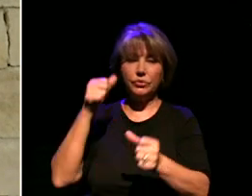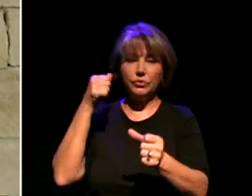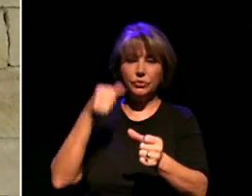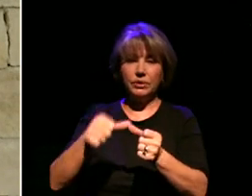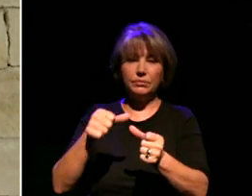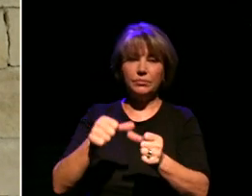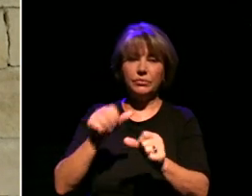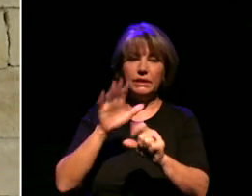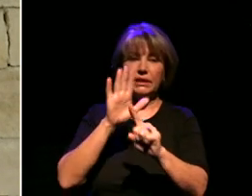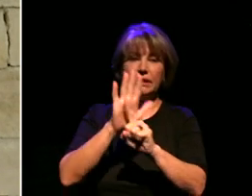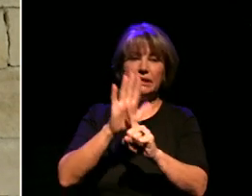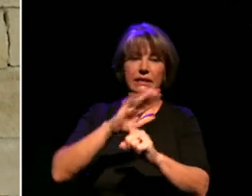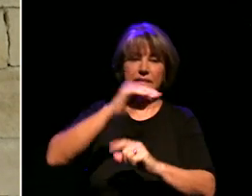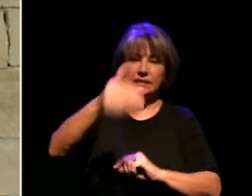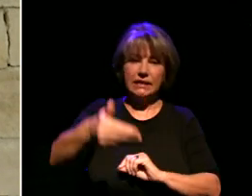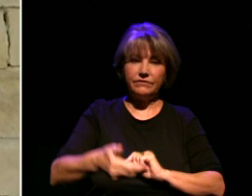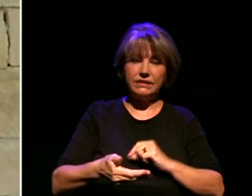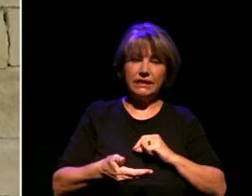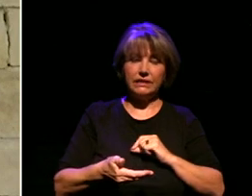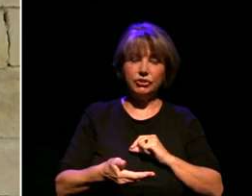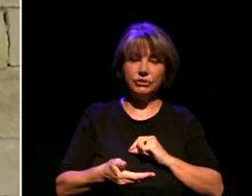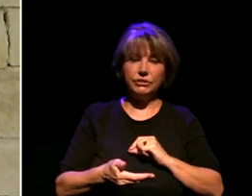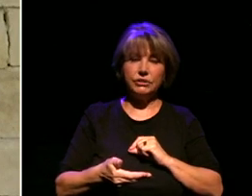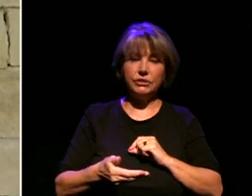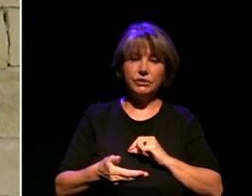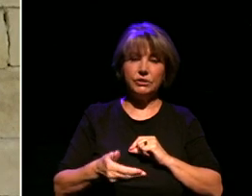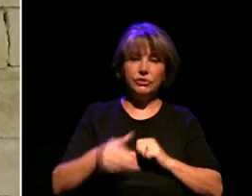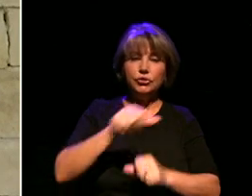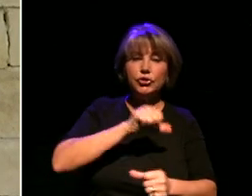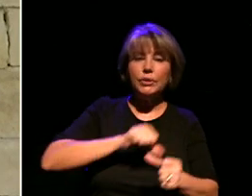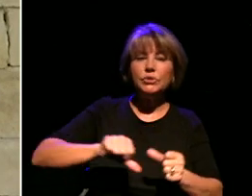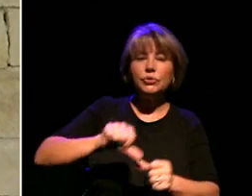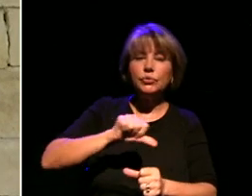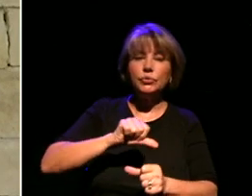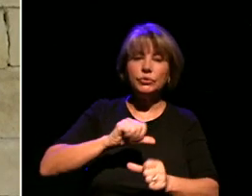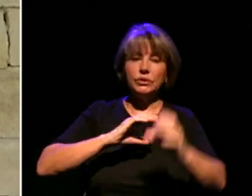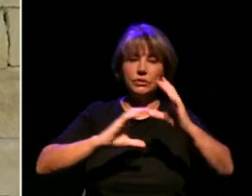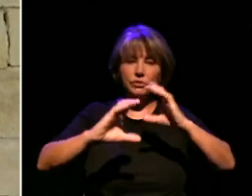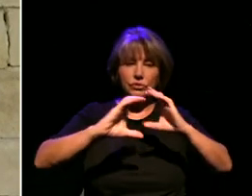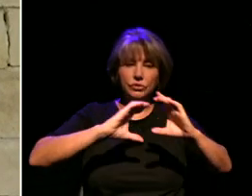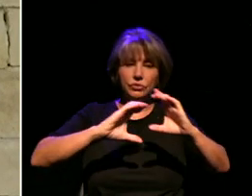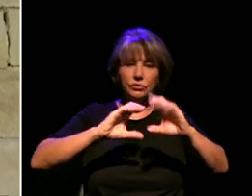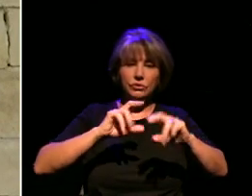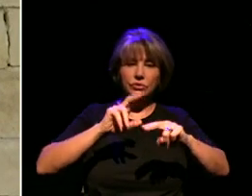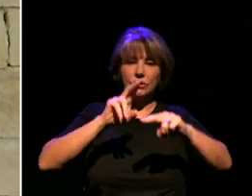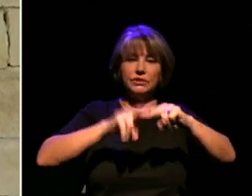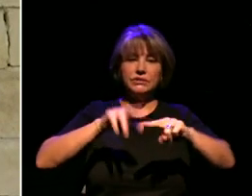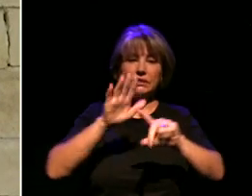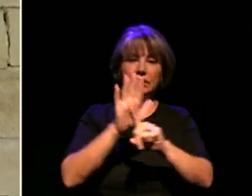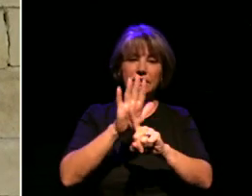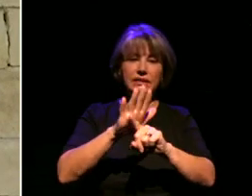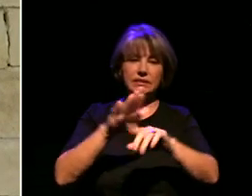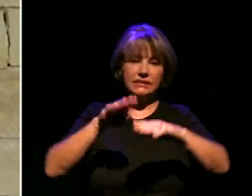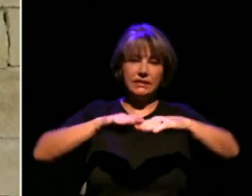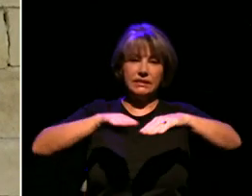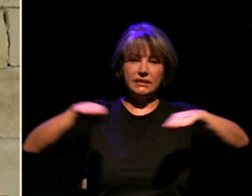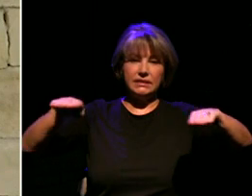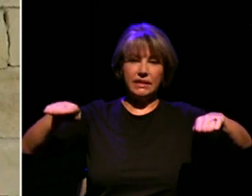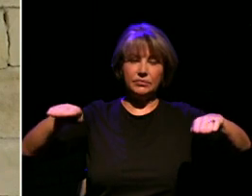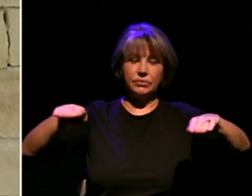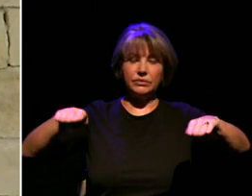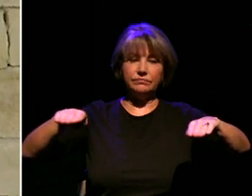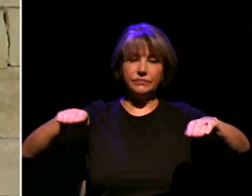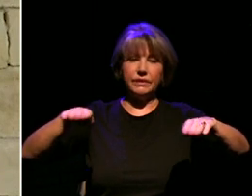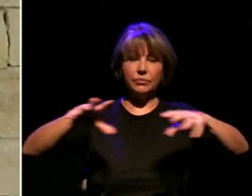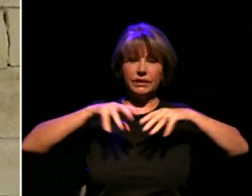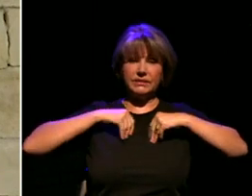His invitation to commune with Him, to sit at His table. And we accept